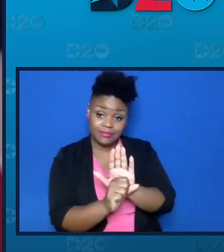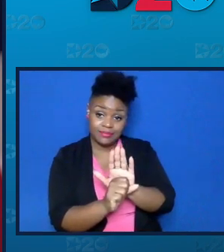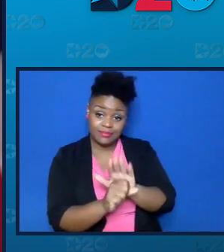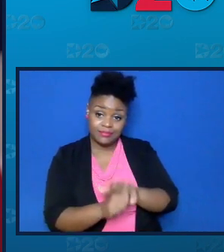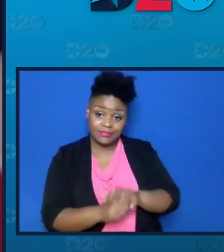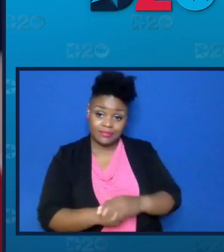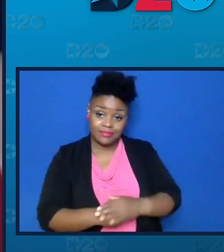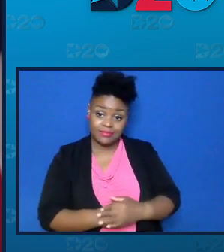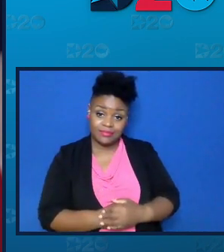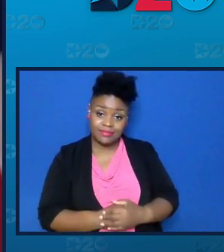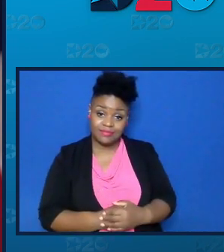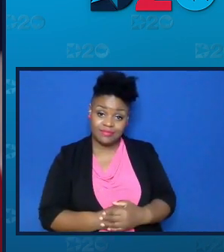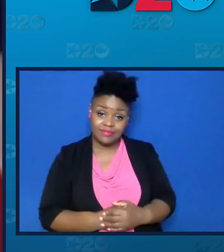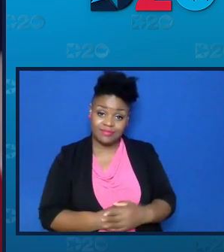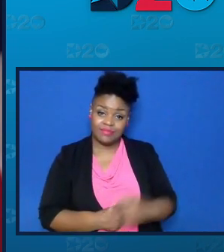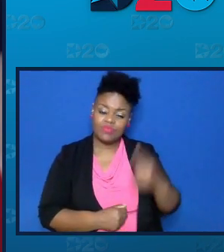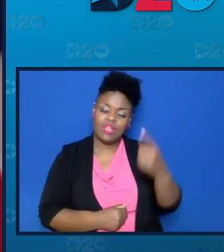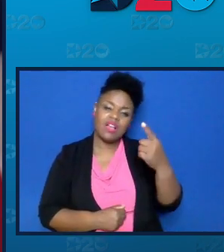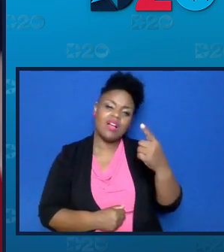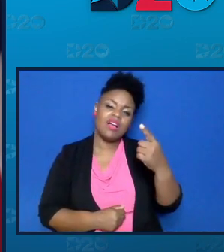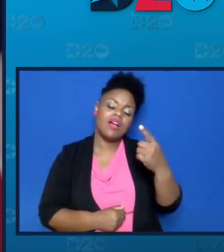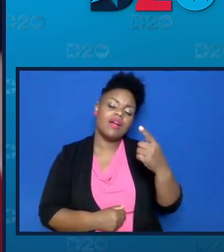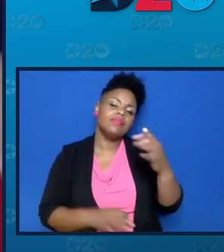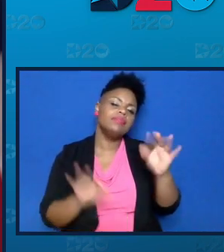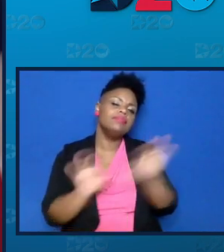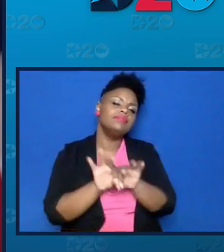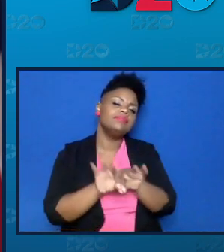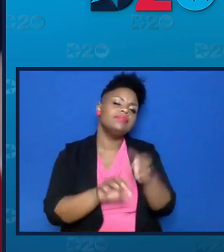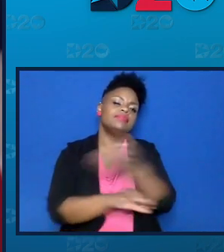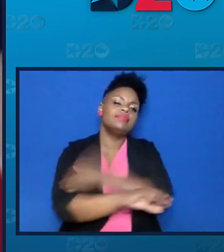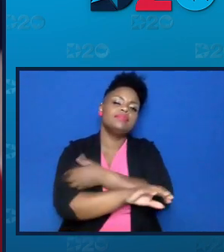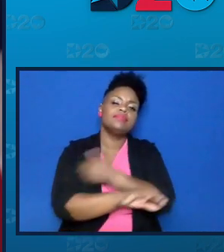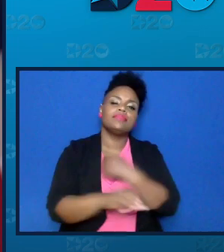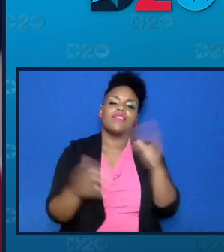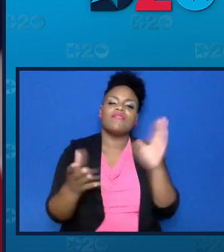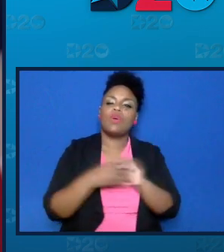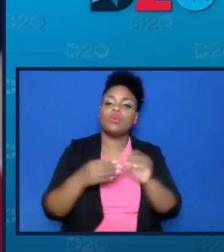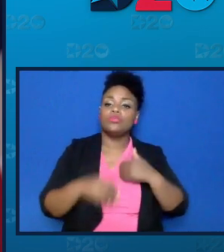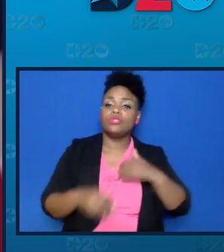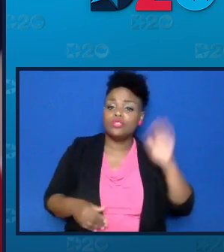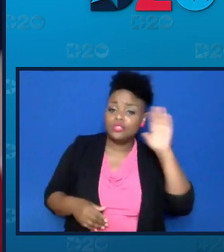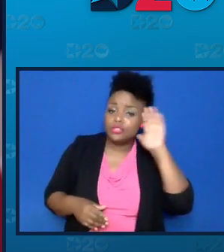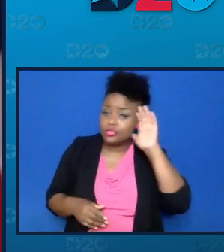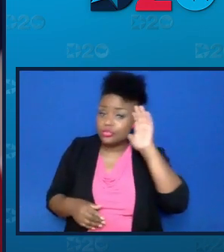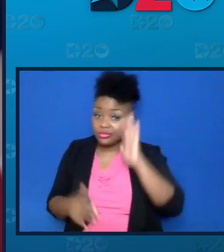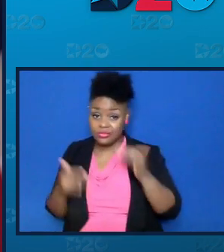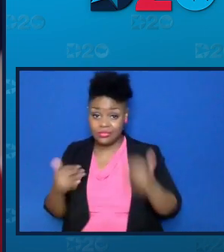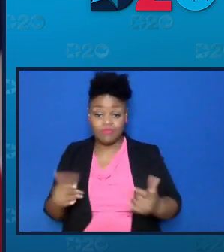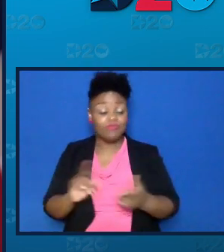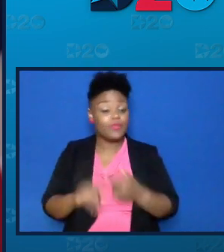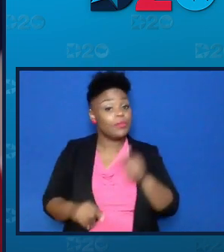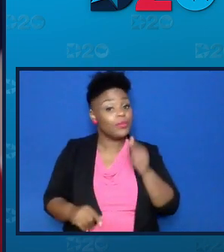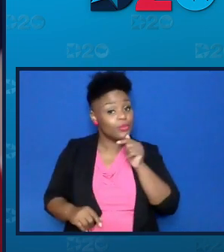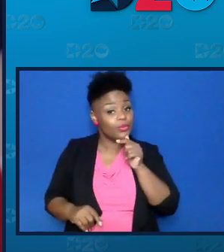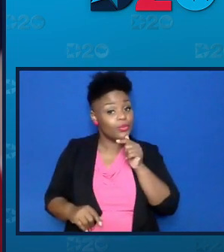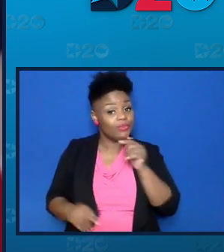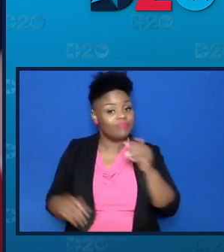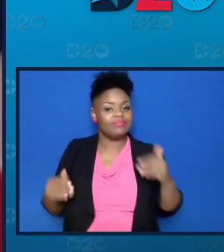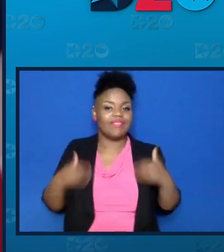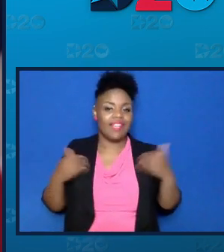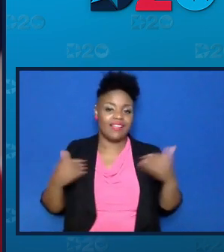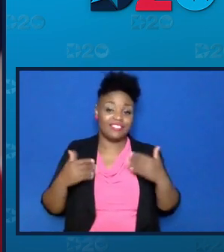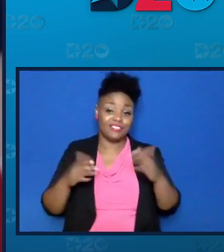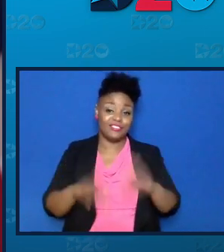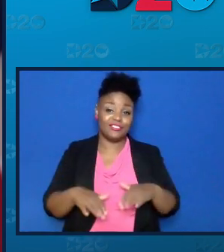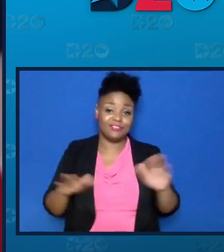One of the most powerful voices we hear in the country today is from our young people. They're